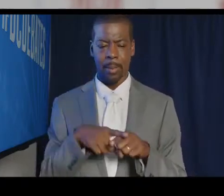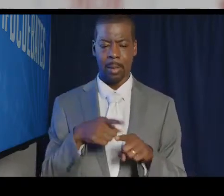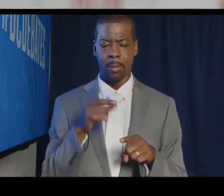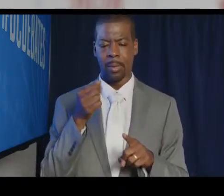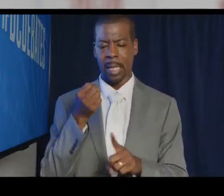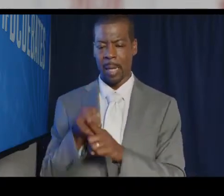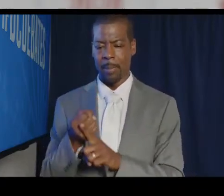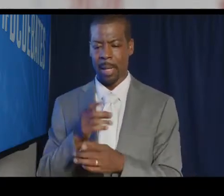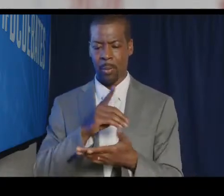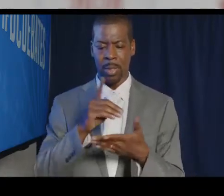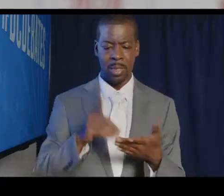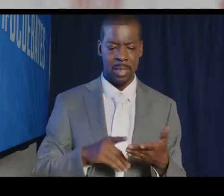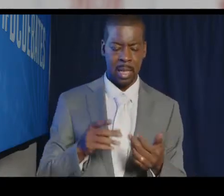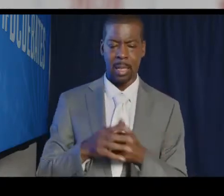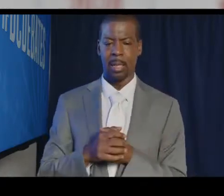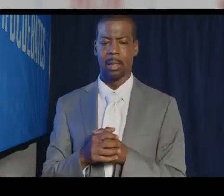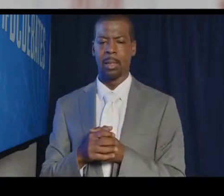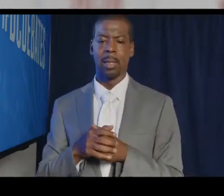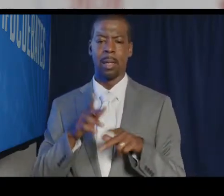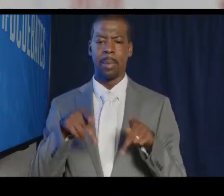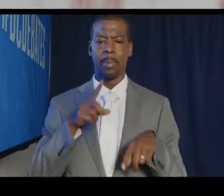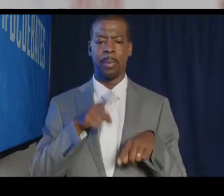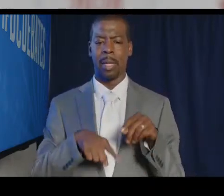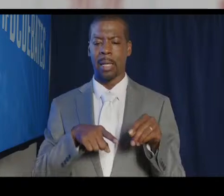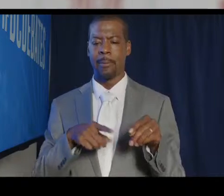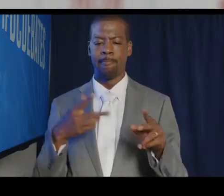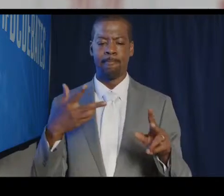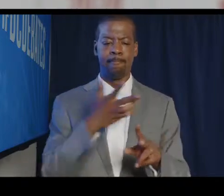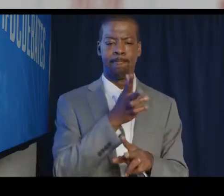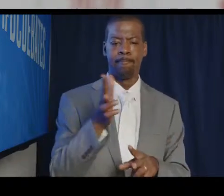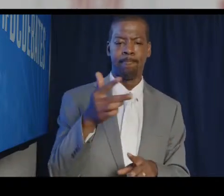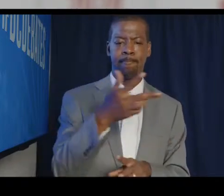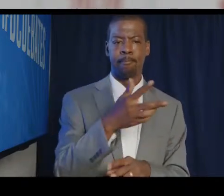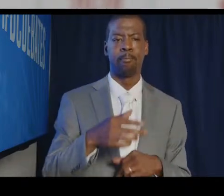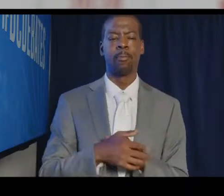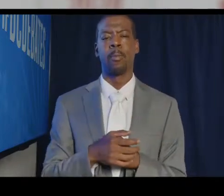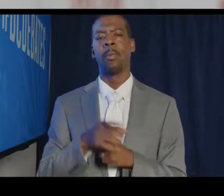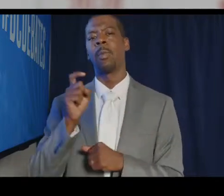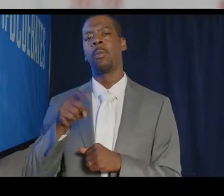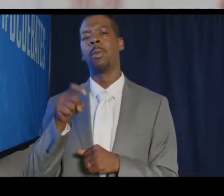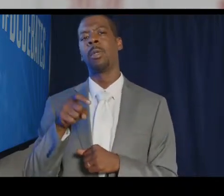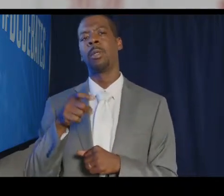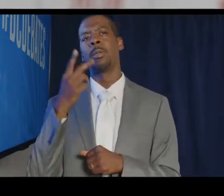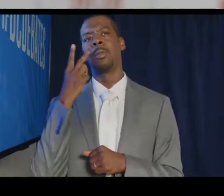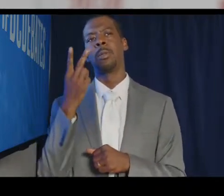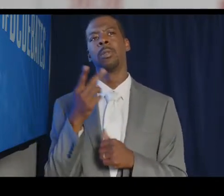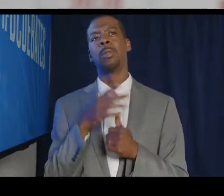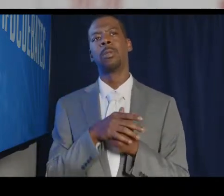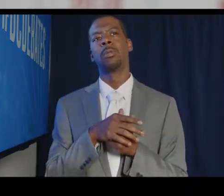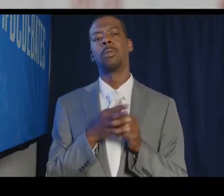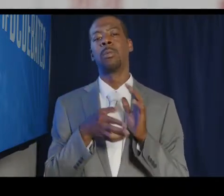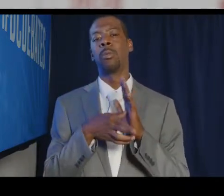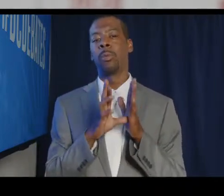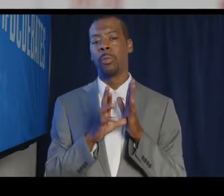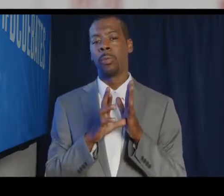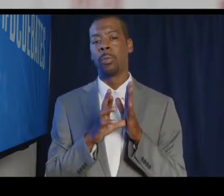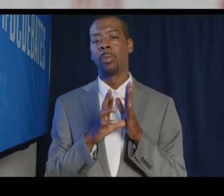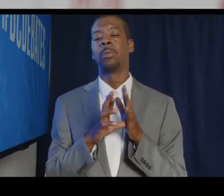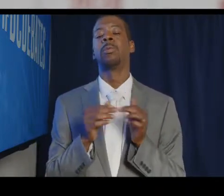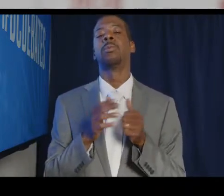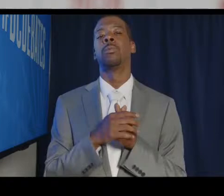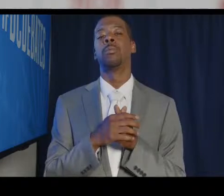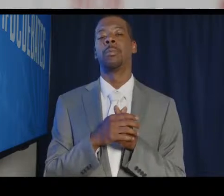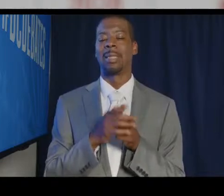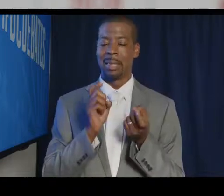comes in, is because they're not able to maneuver the way they would need to maneuver, right? So we need to look at we need to review, revisit,